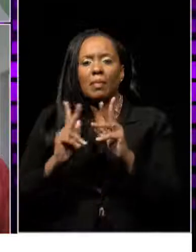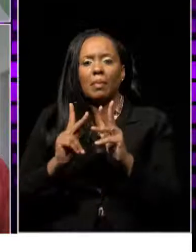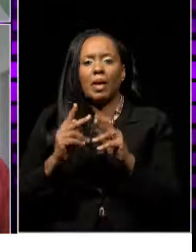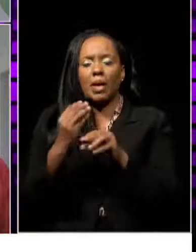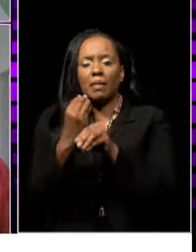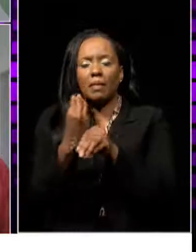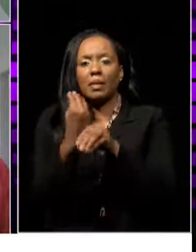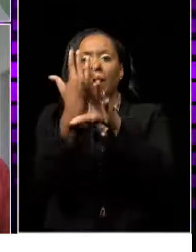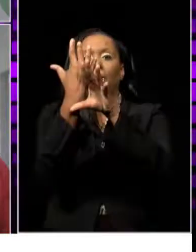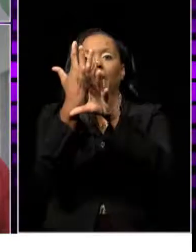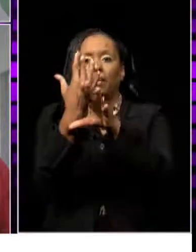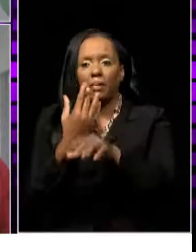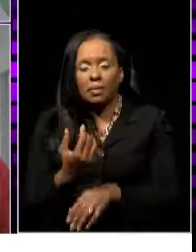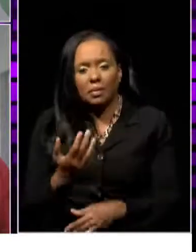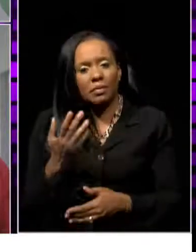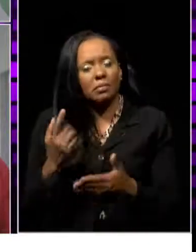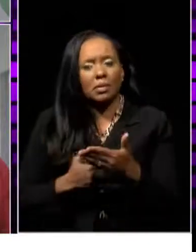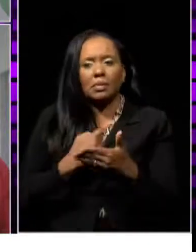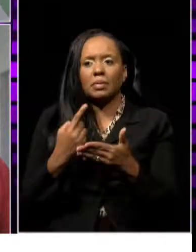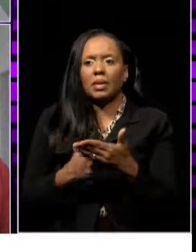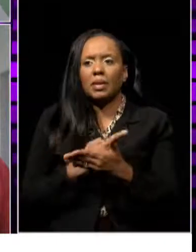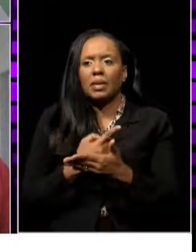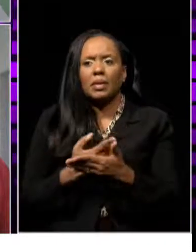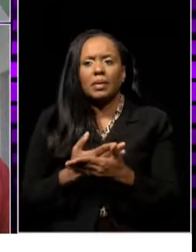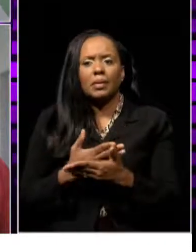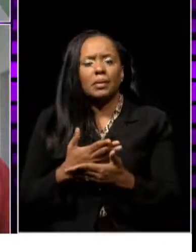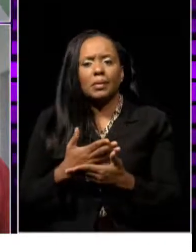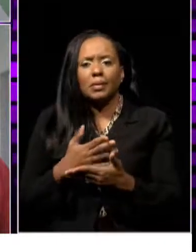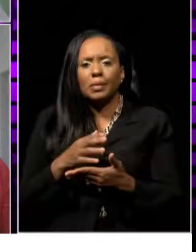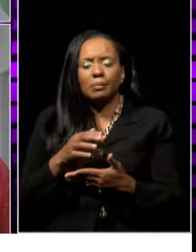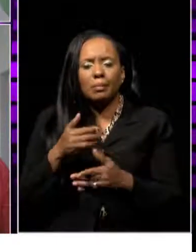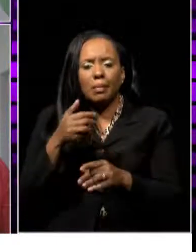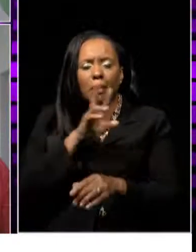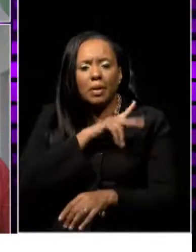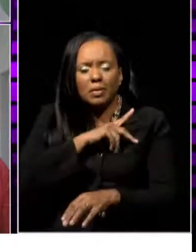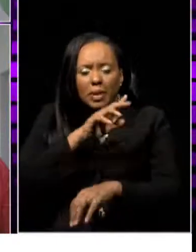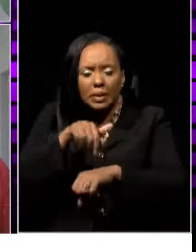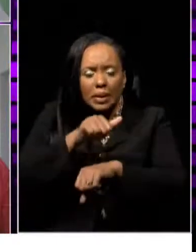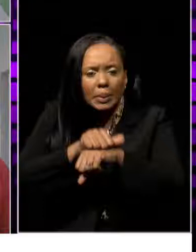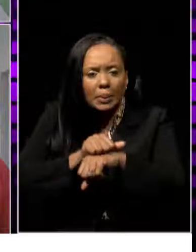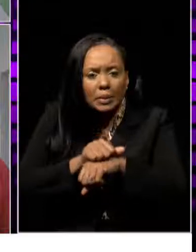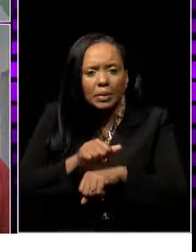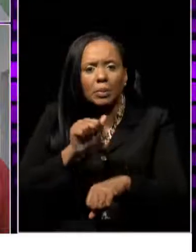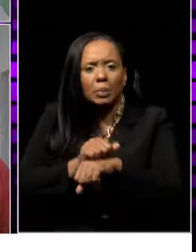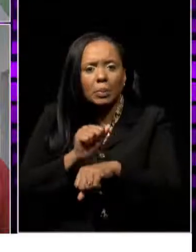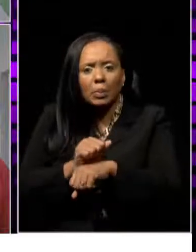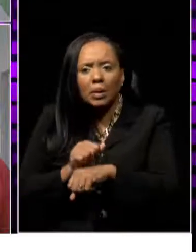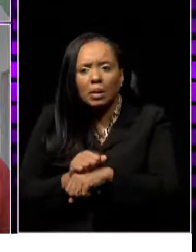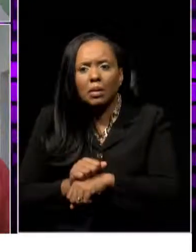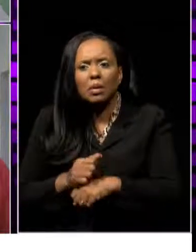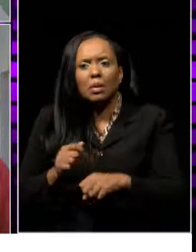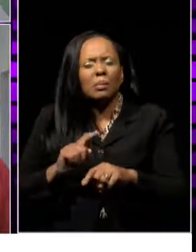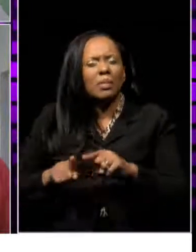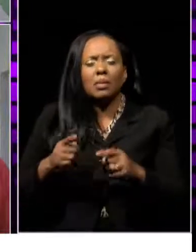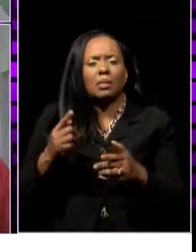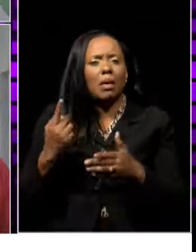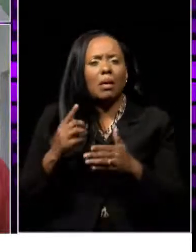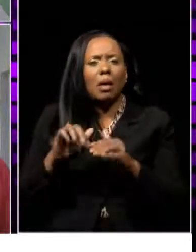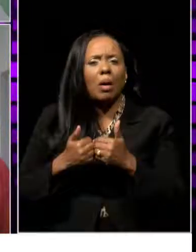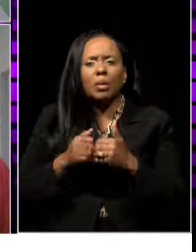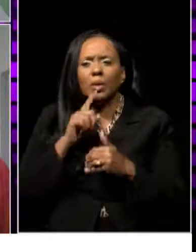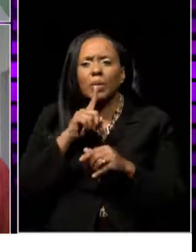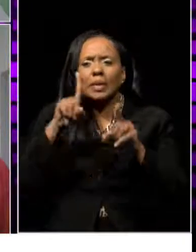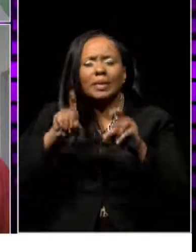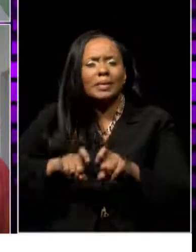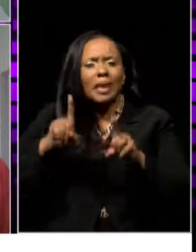cases they've been take-home assignments. So what are your experiences as it relates to the whole online testing measures? We